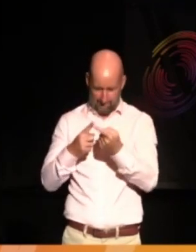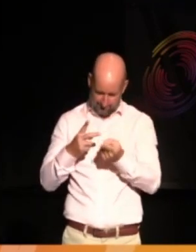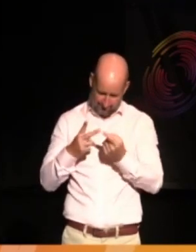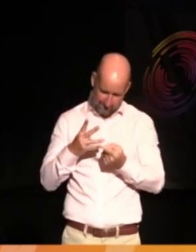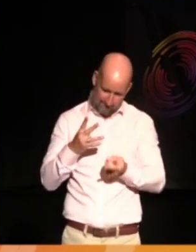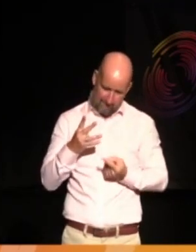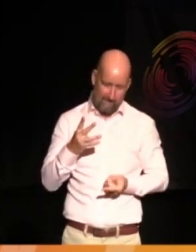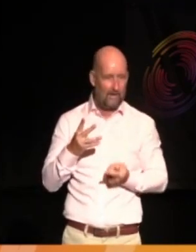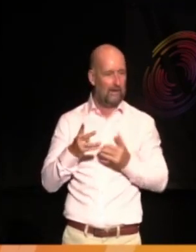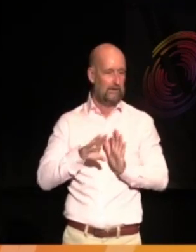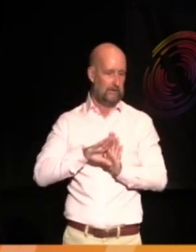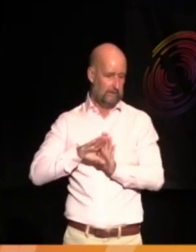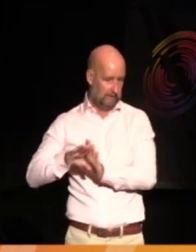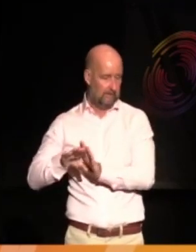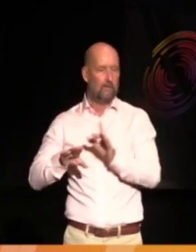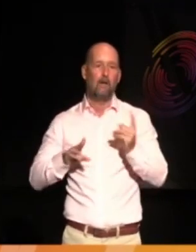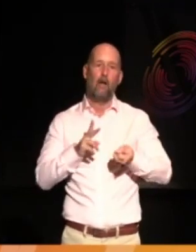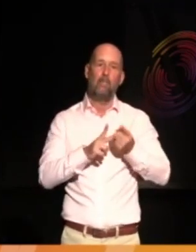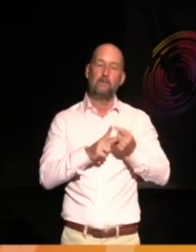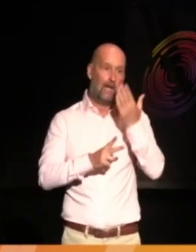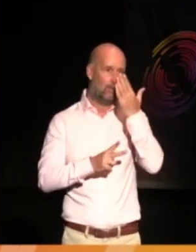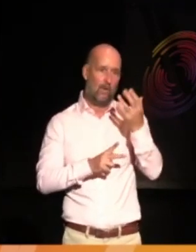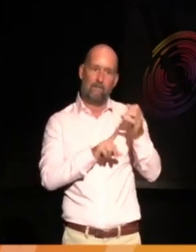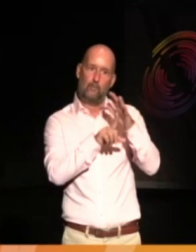want to have to deal with them yet.